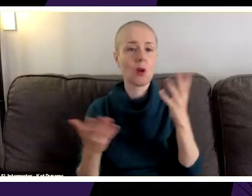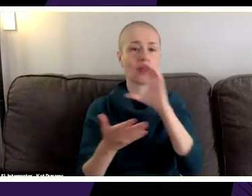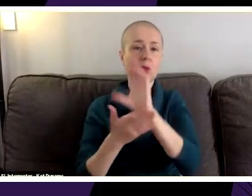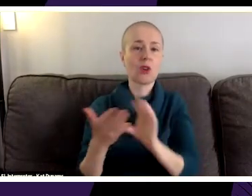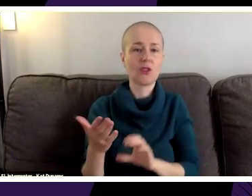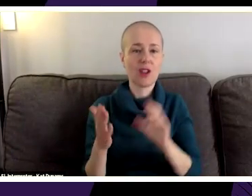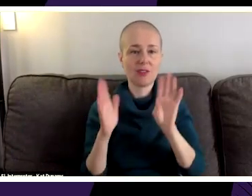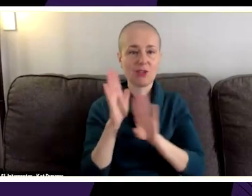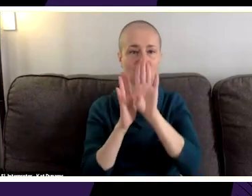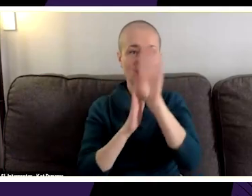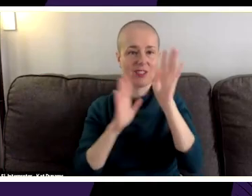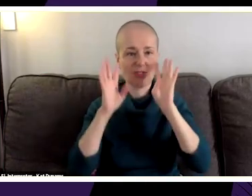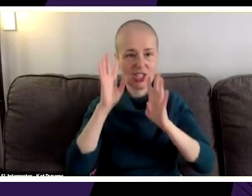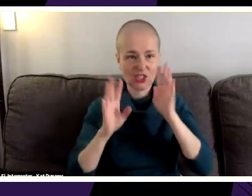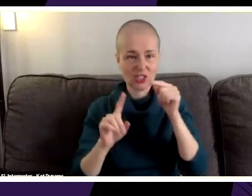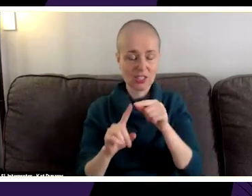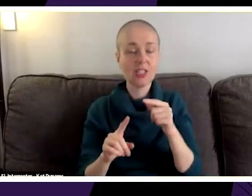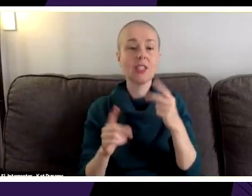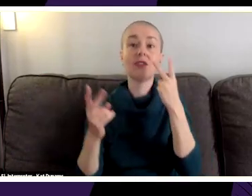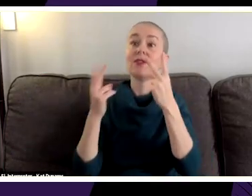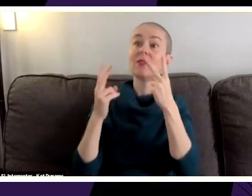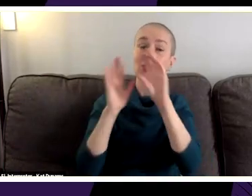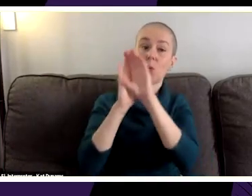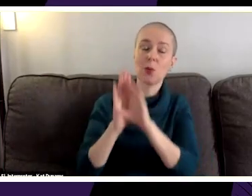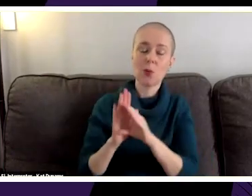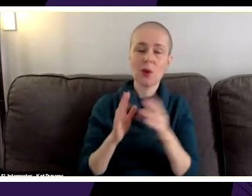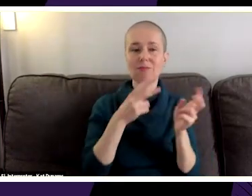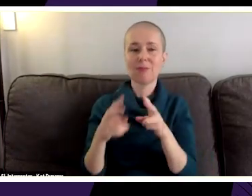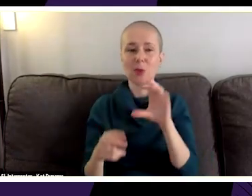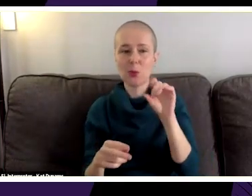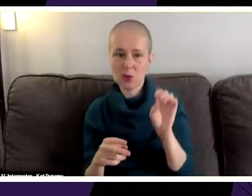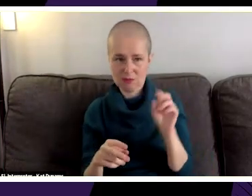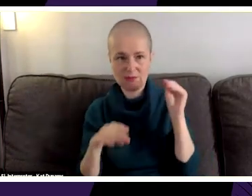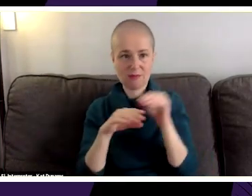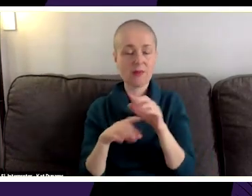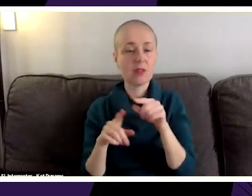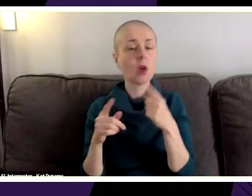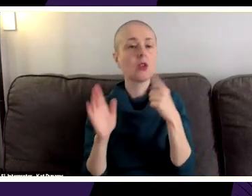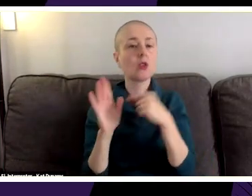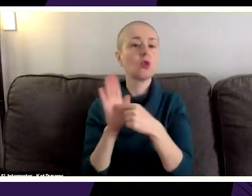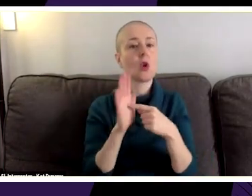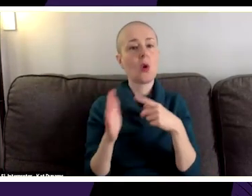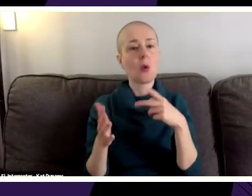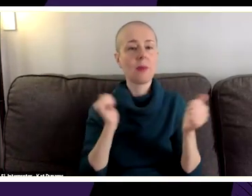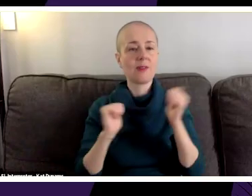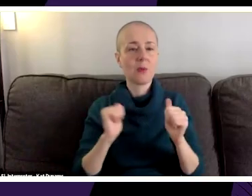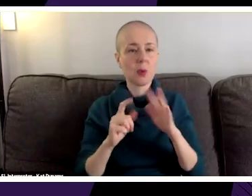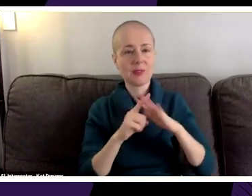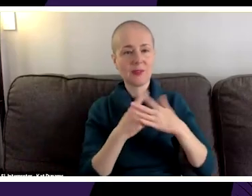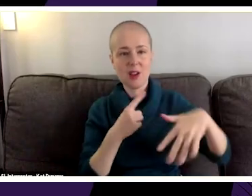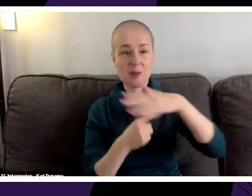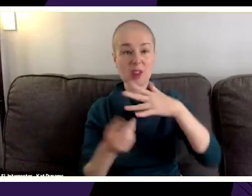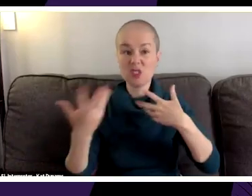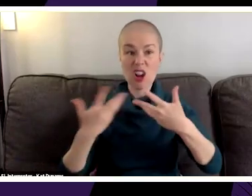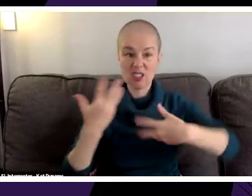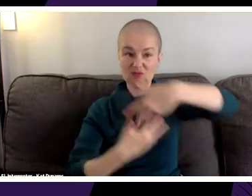visual iconography through code to support a dynamic interactive performance environment. By framing coding